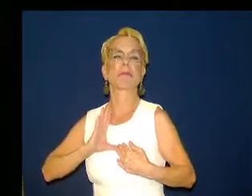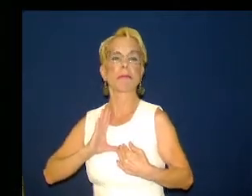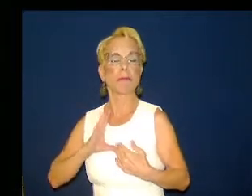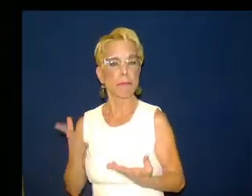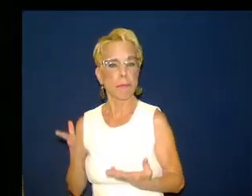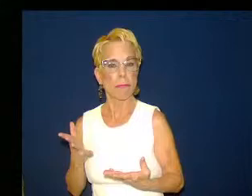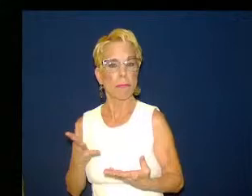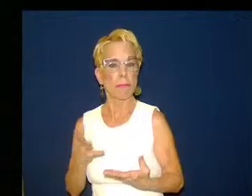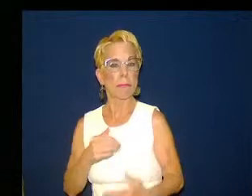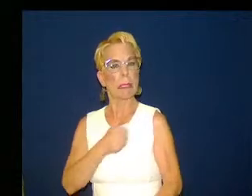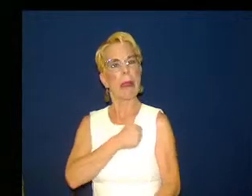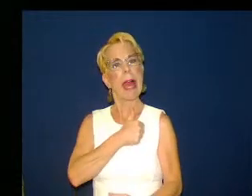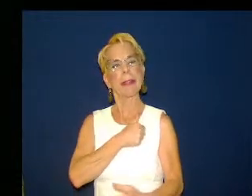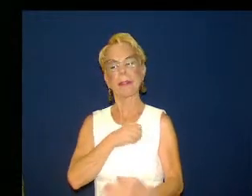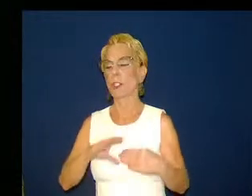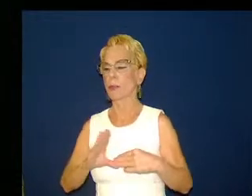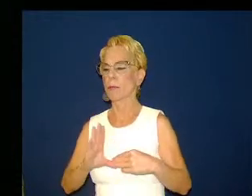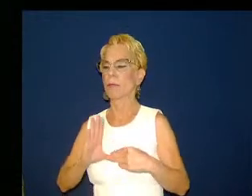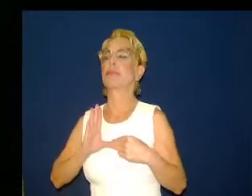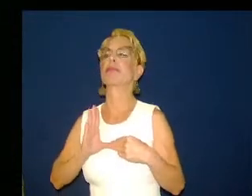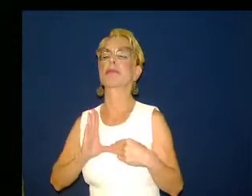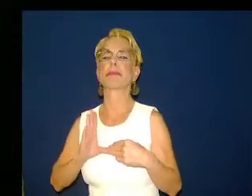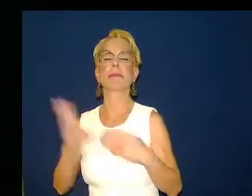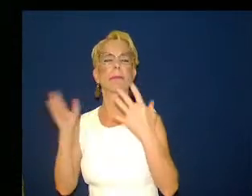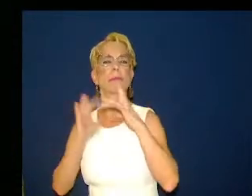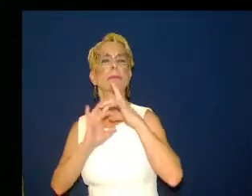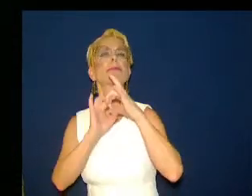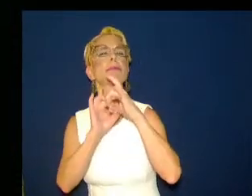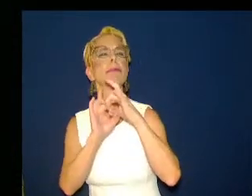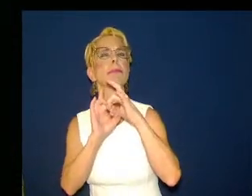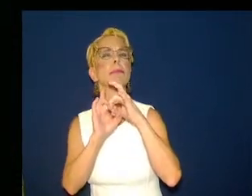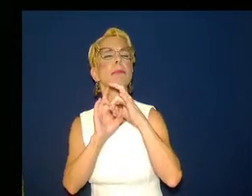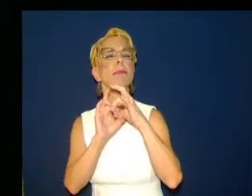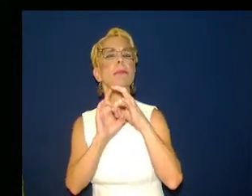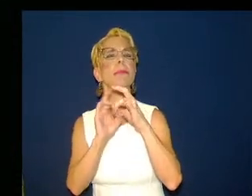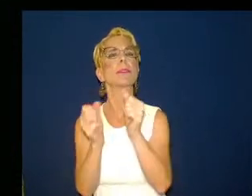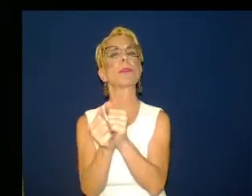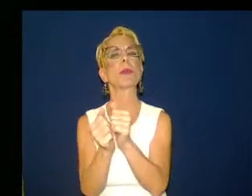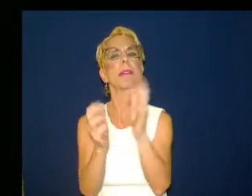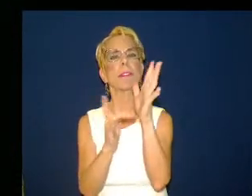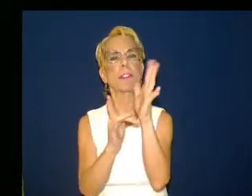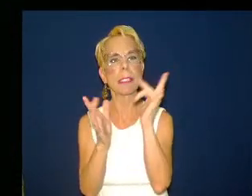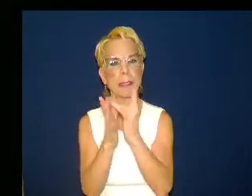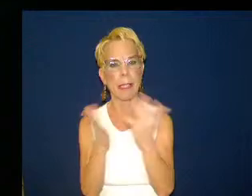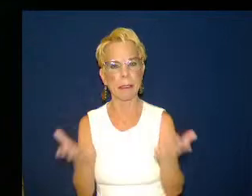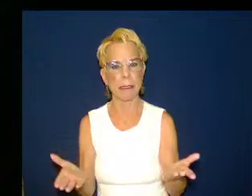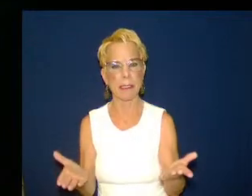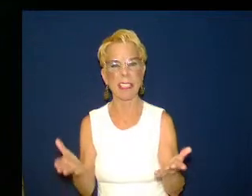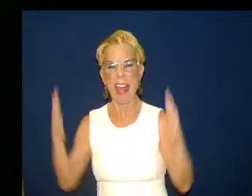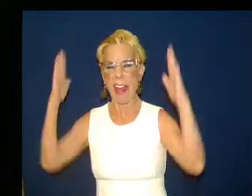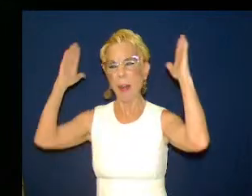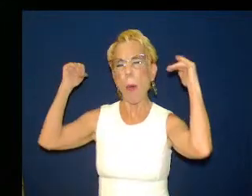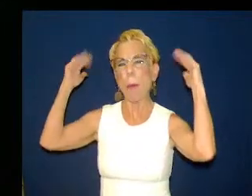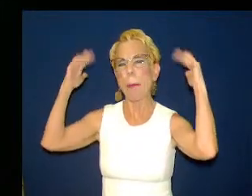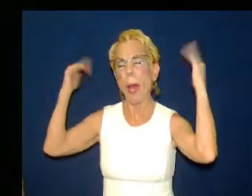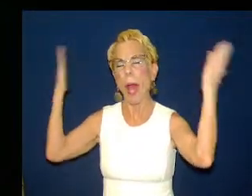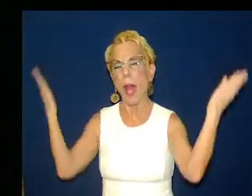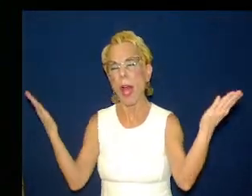seen having today in 2022. It's an optimistic attitude.